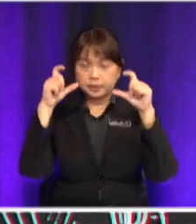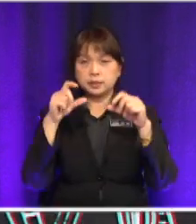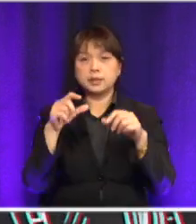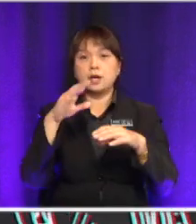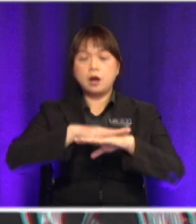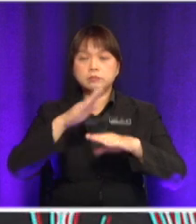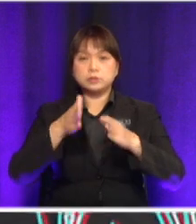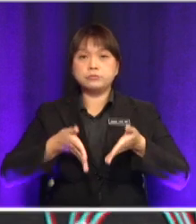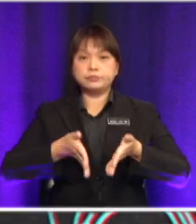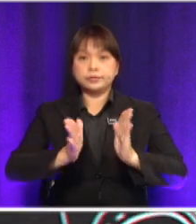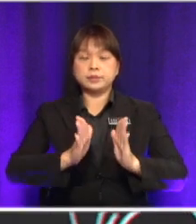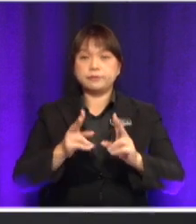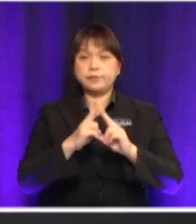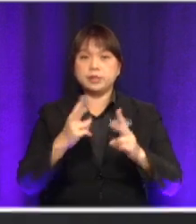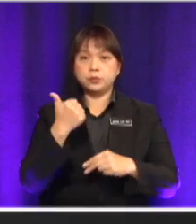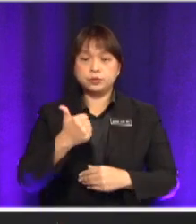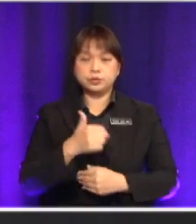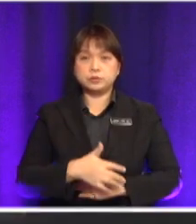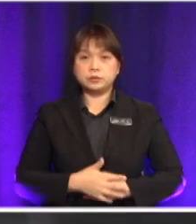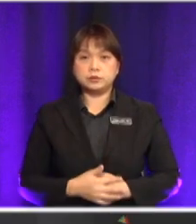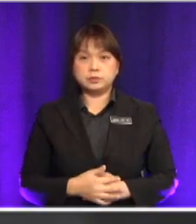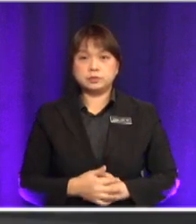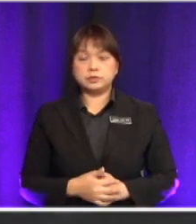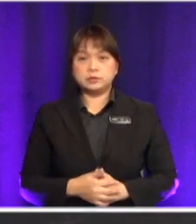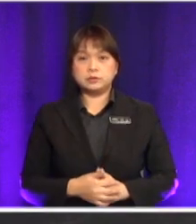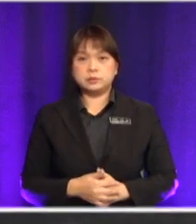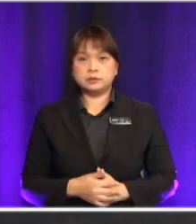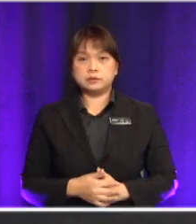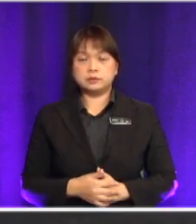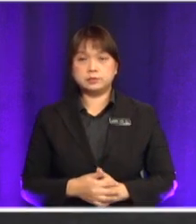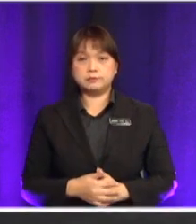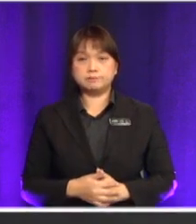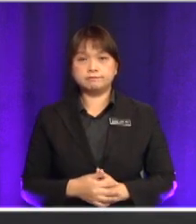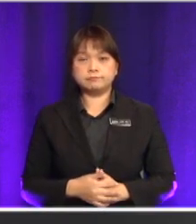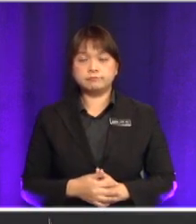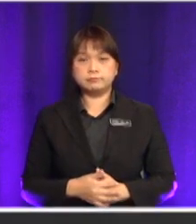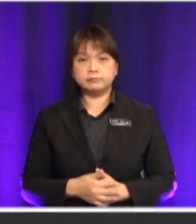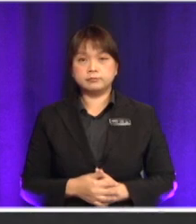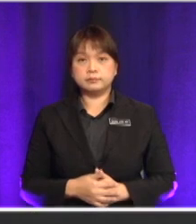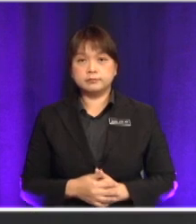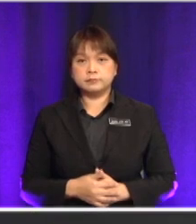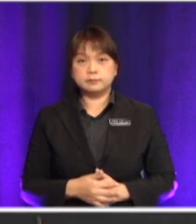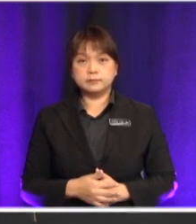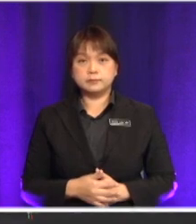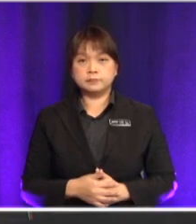So that is a good fact to know. Is it a good fact? What do you think? Okay, I want you to hang on to that thought because we're going to be talking about that at the end of the